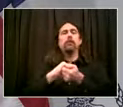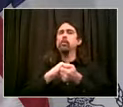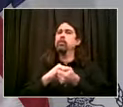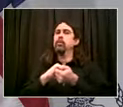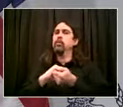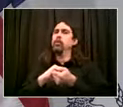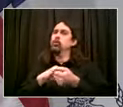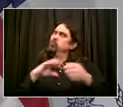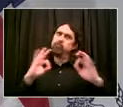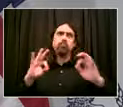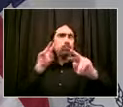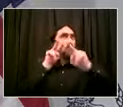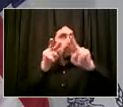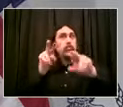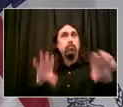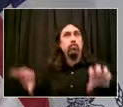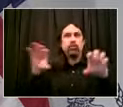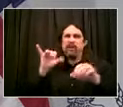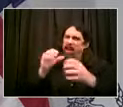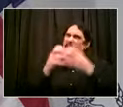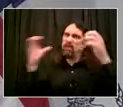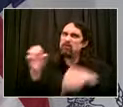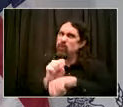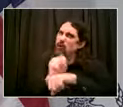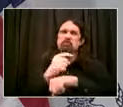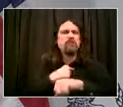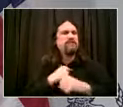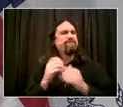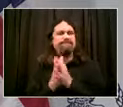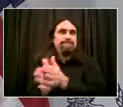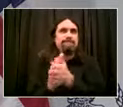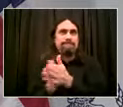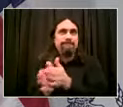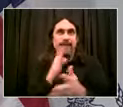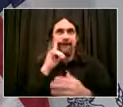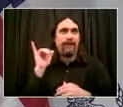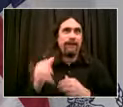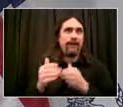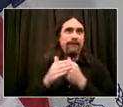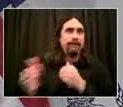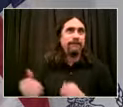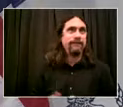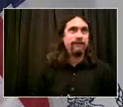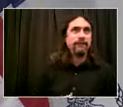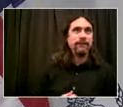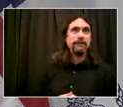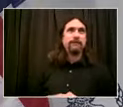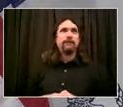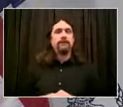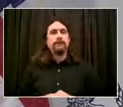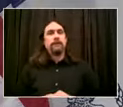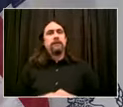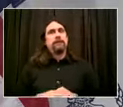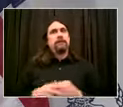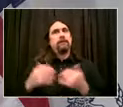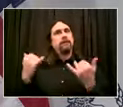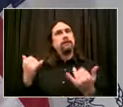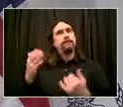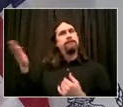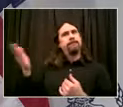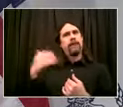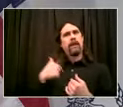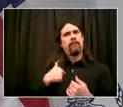takes someone who's accomplished so much already in the public sector, but always working closely with communities and the private sector